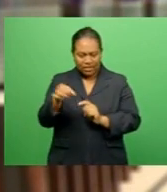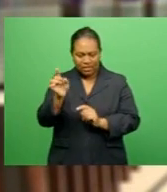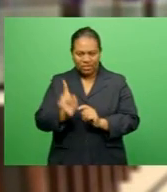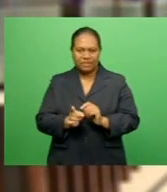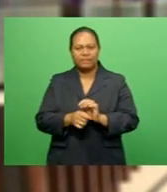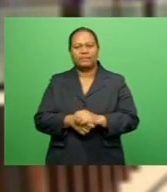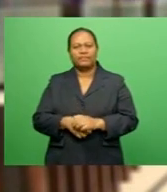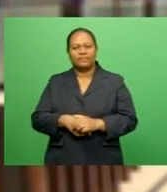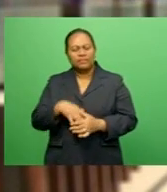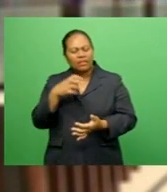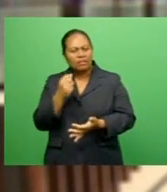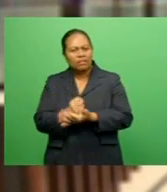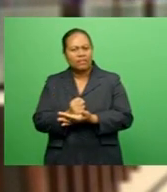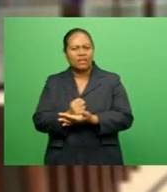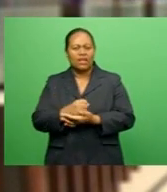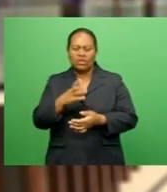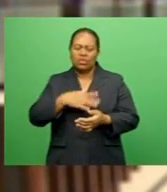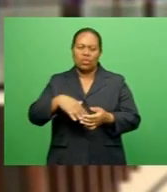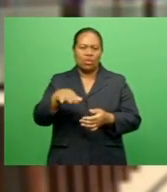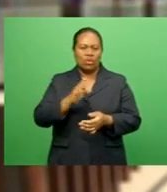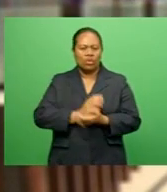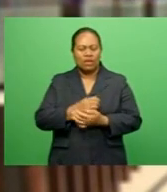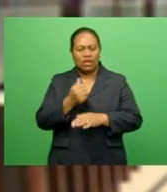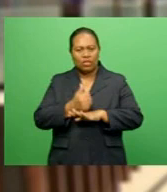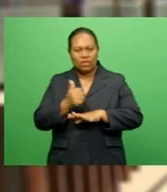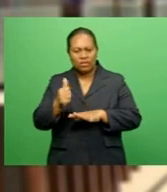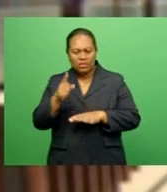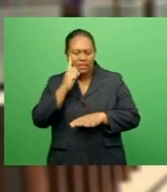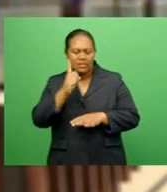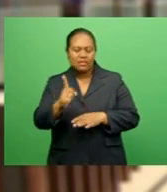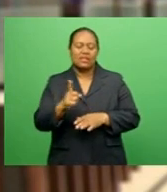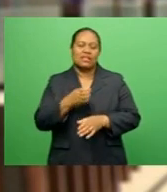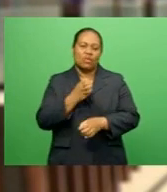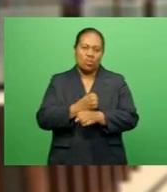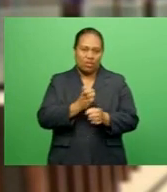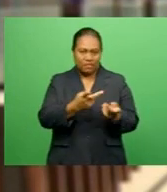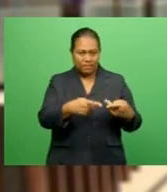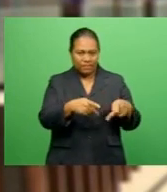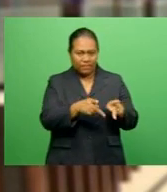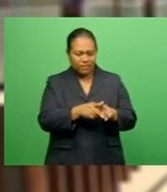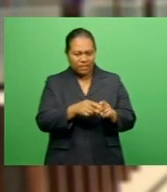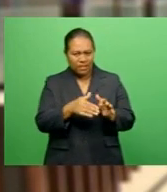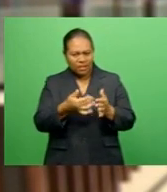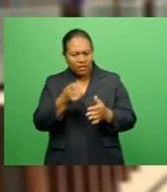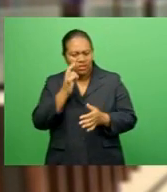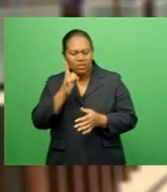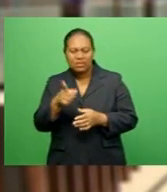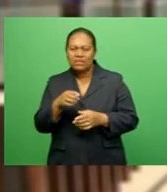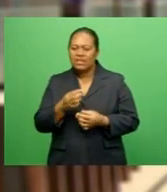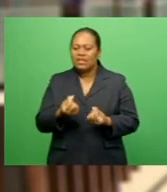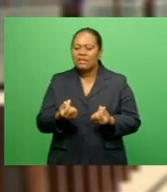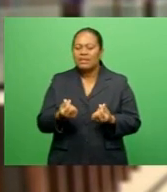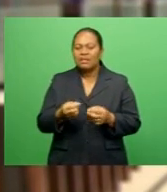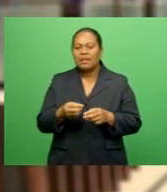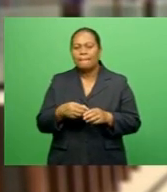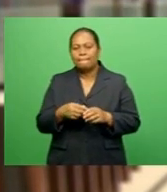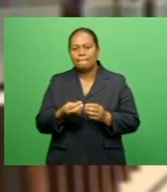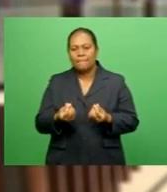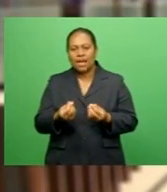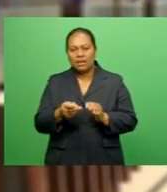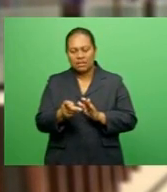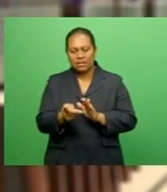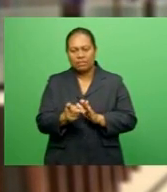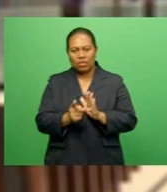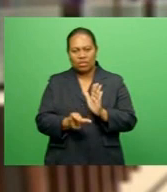confirmed that monetary policy authorities are concerned about the employment sector and are determined to keep the easy money policy. The minutes